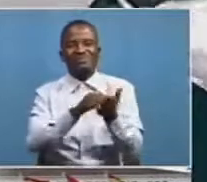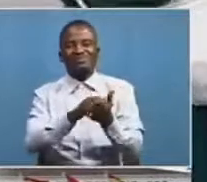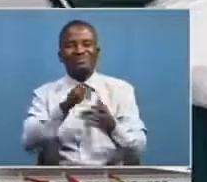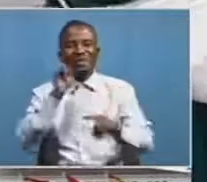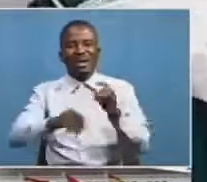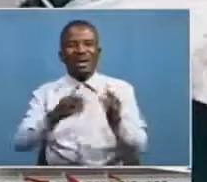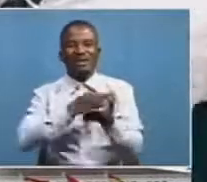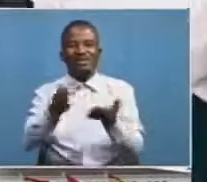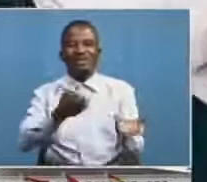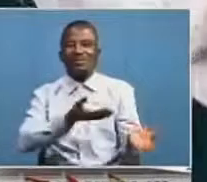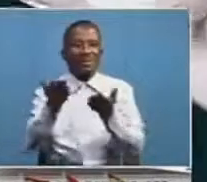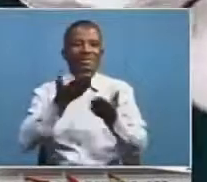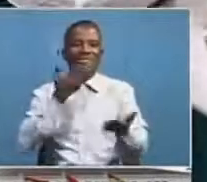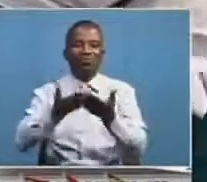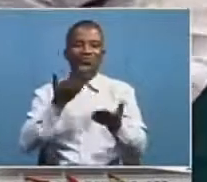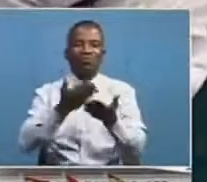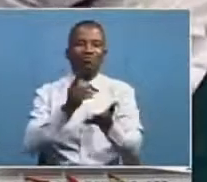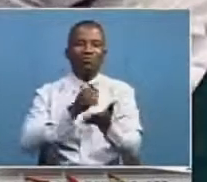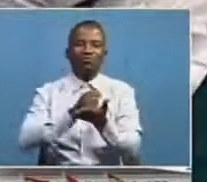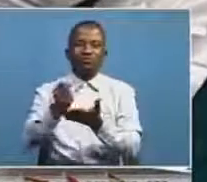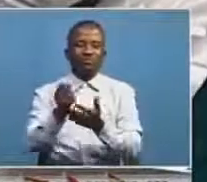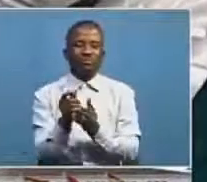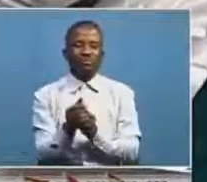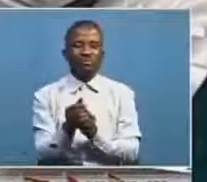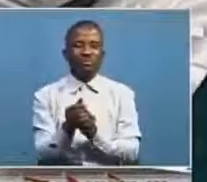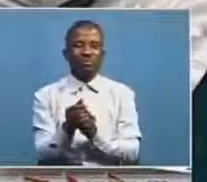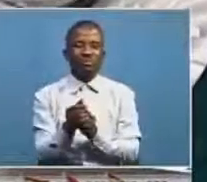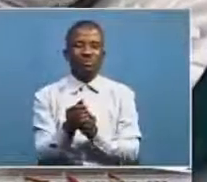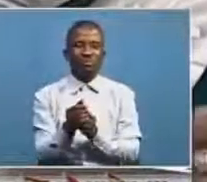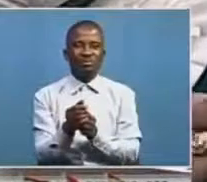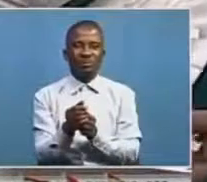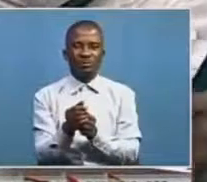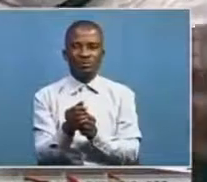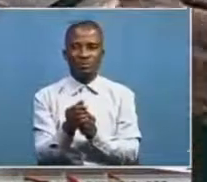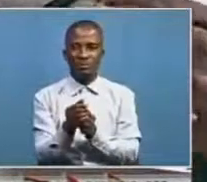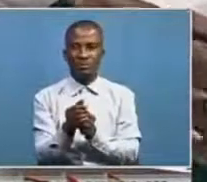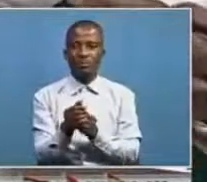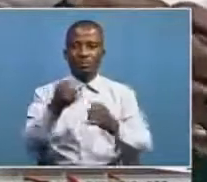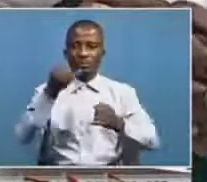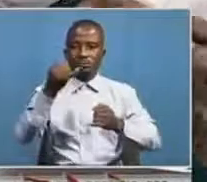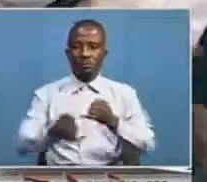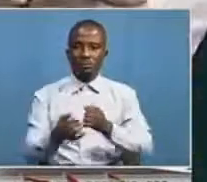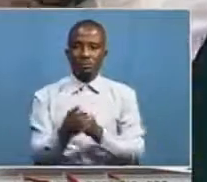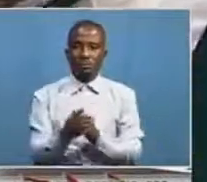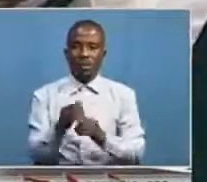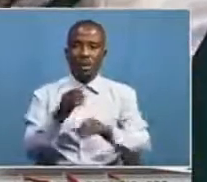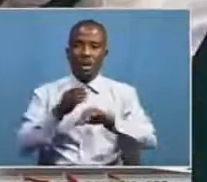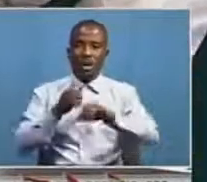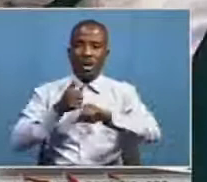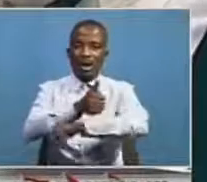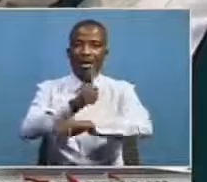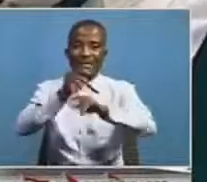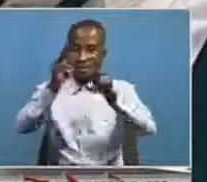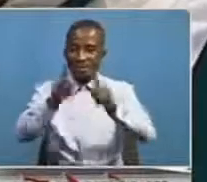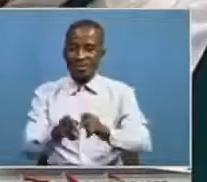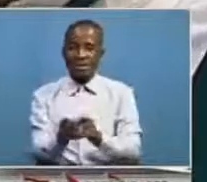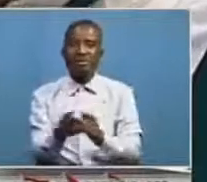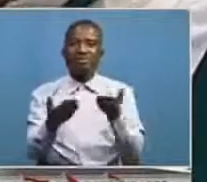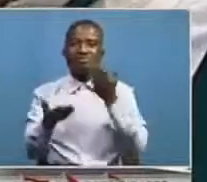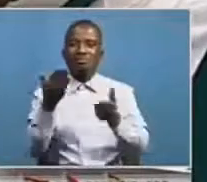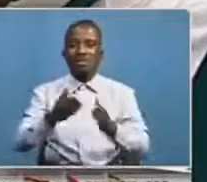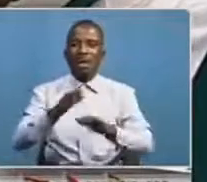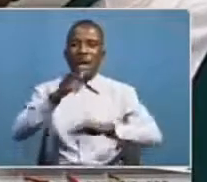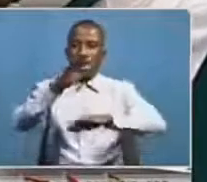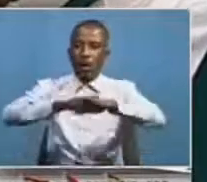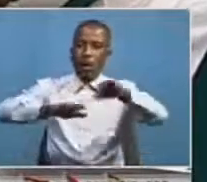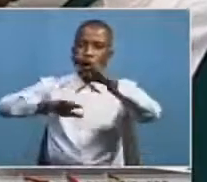raise a prima facie case to warrant the defense to answer. Lastly, the defendant or respondent may elect to